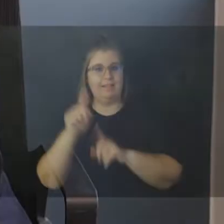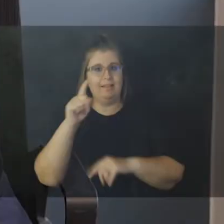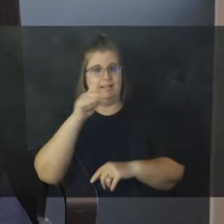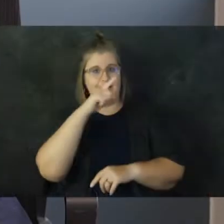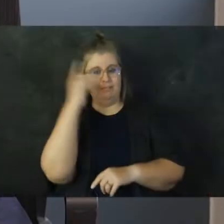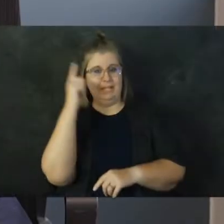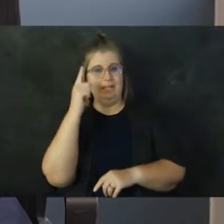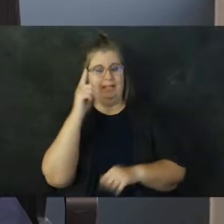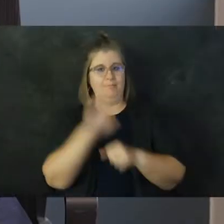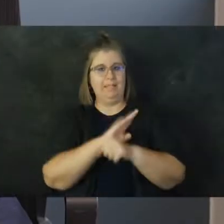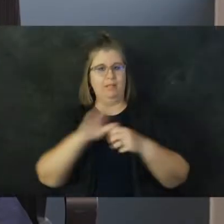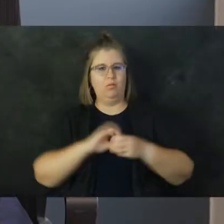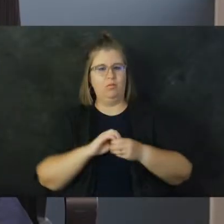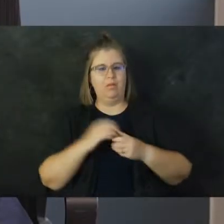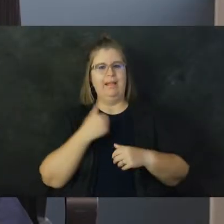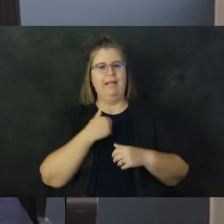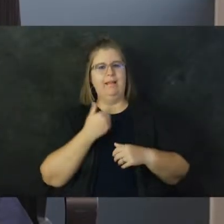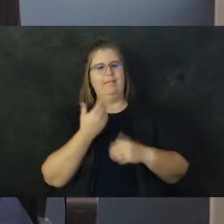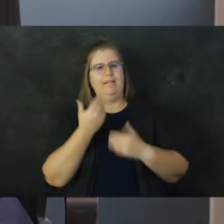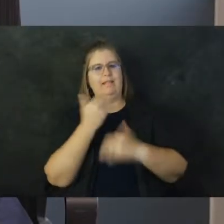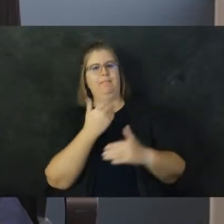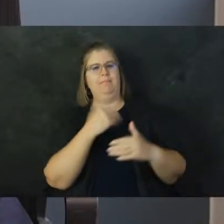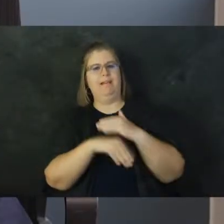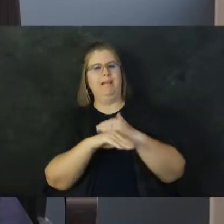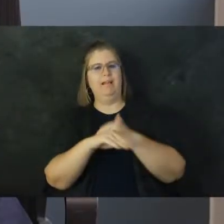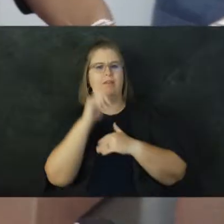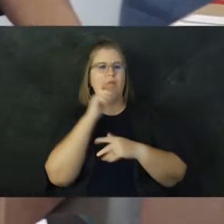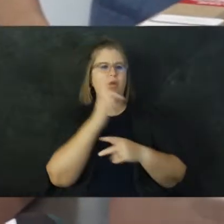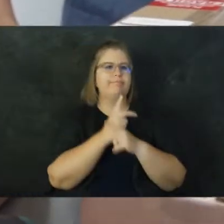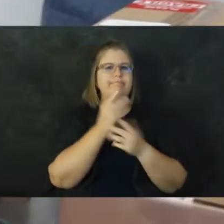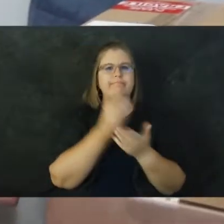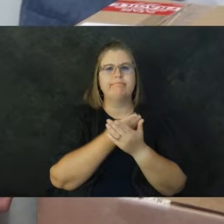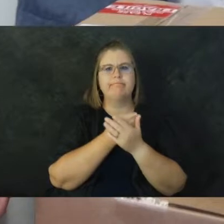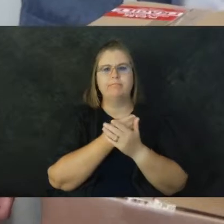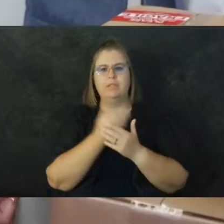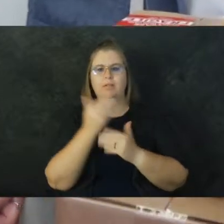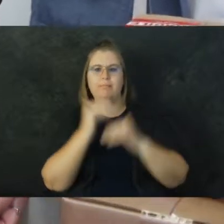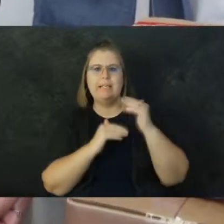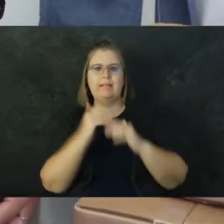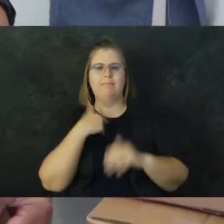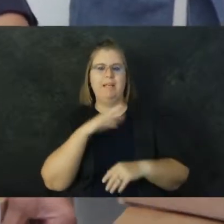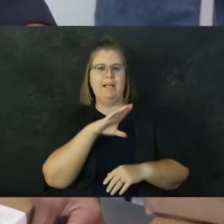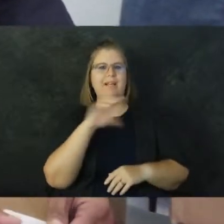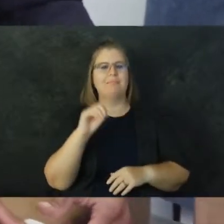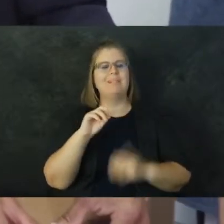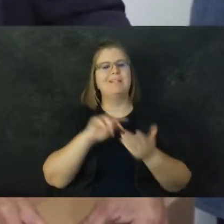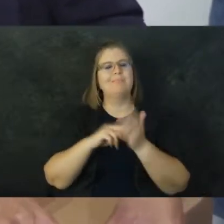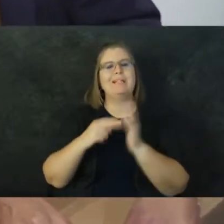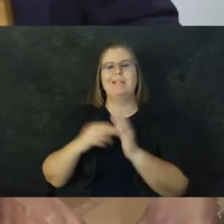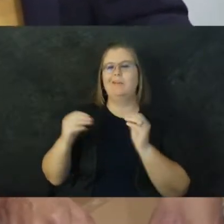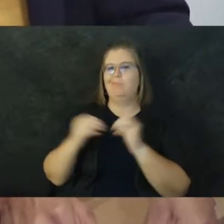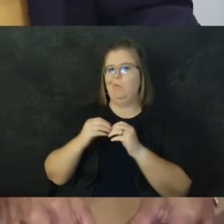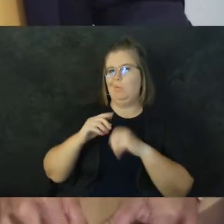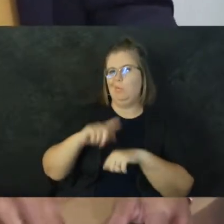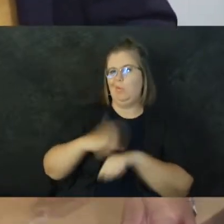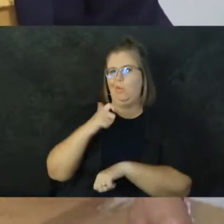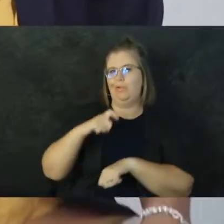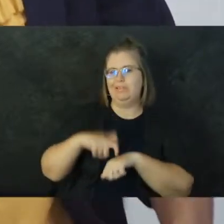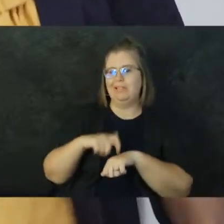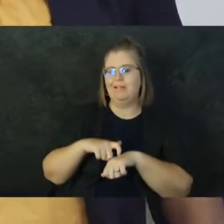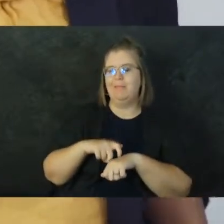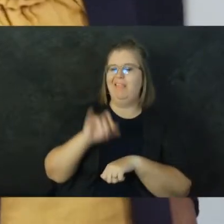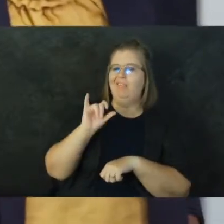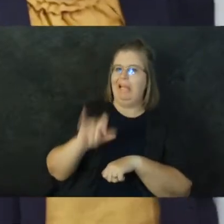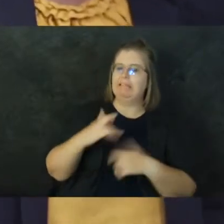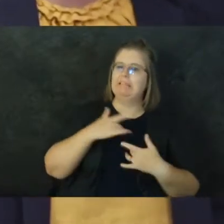As a Black business owner, having limited access to capital, it means growing my company at a slower pace than my peers. And if it's anything,